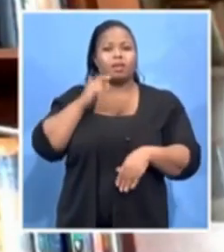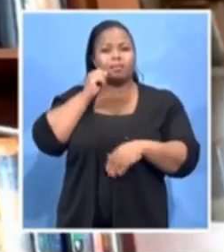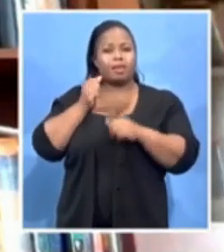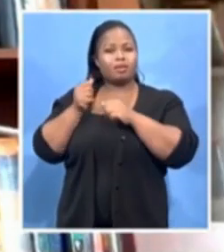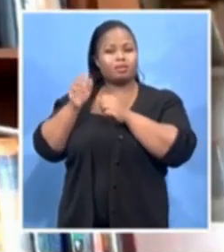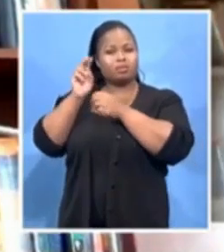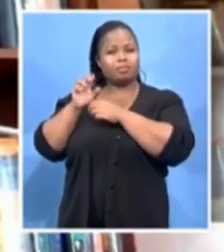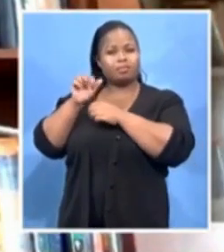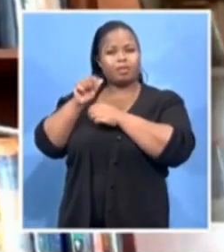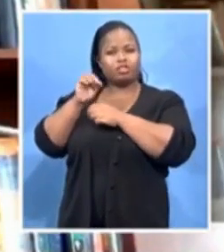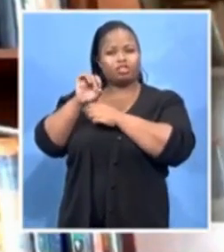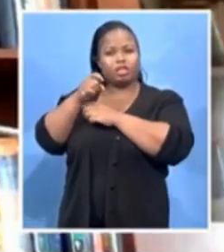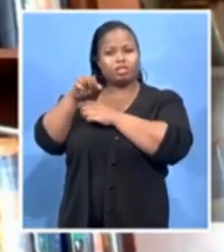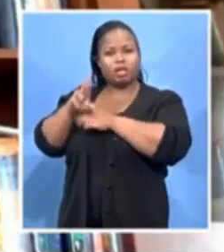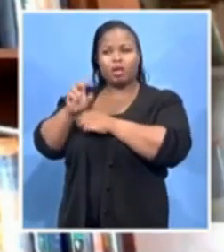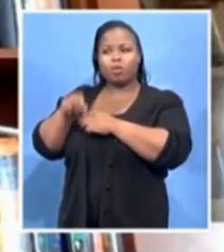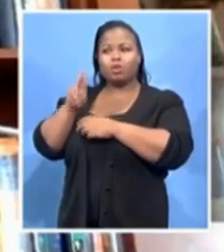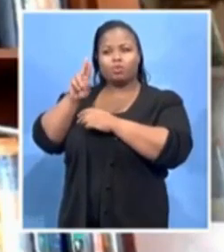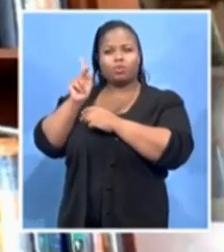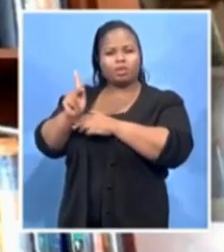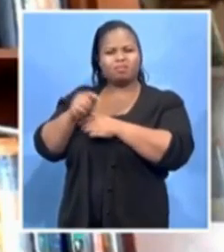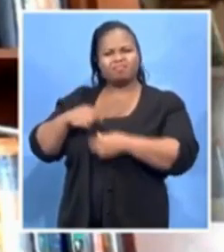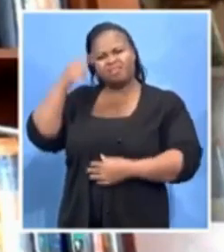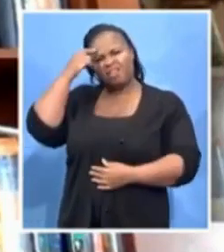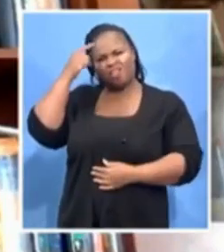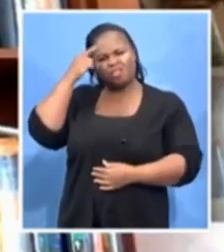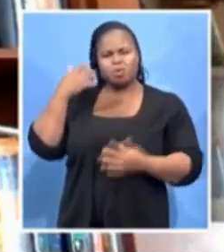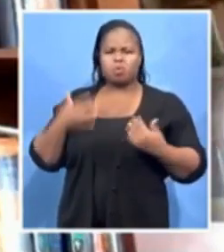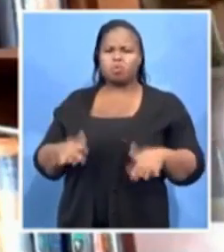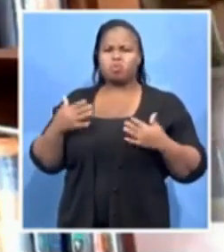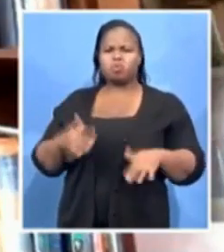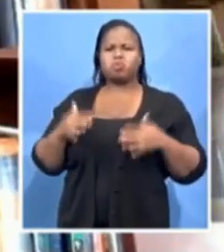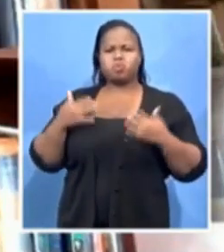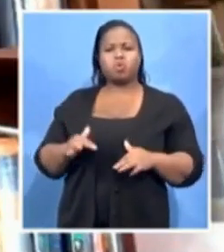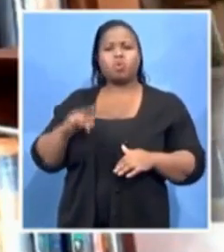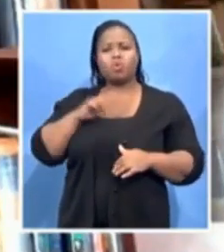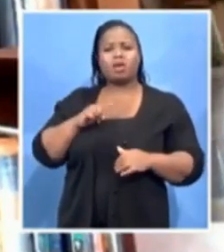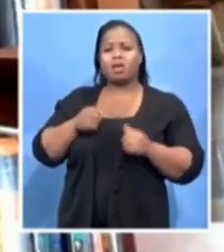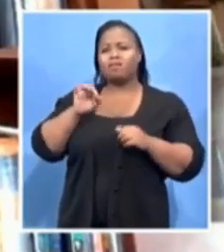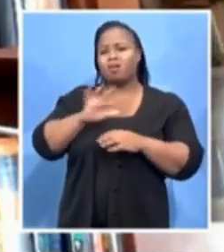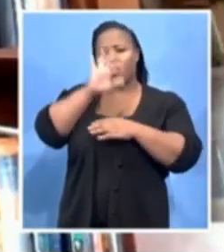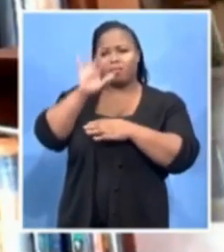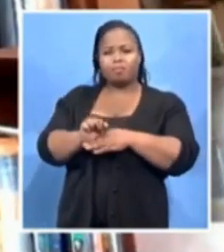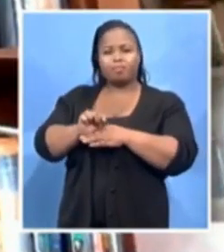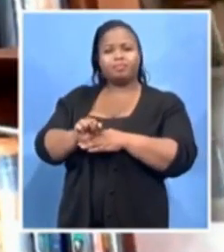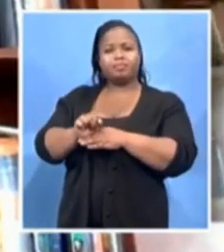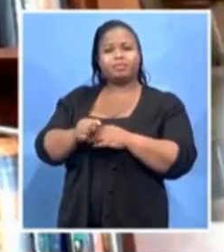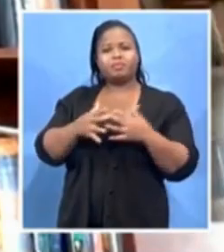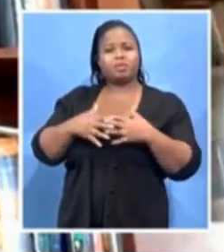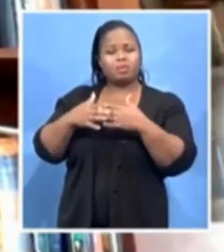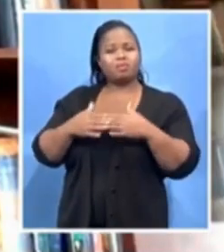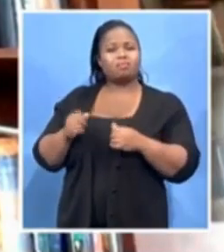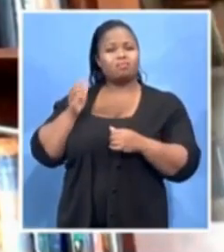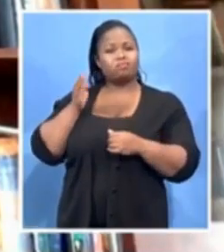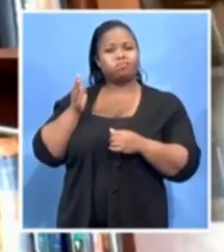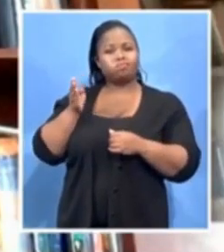very significant, because Africans were represented there. Kwame Nkrumah represented Ghana at that